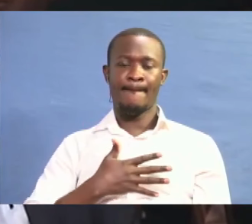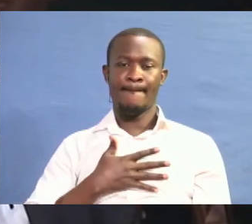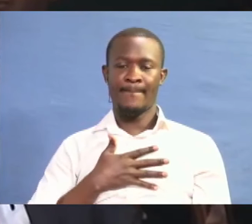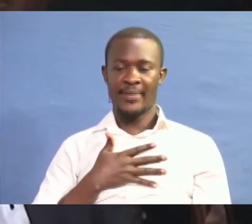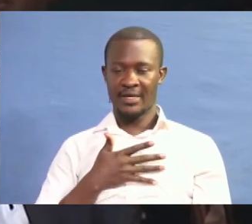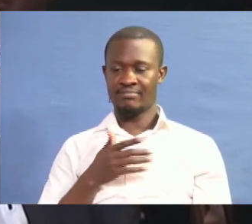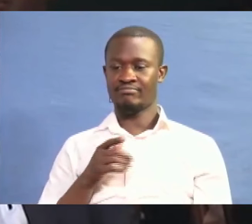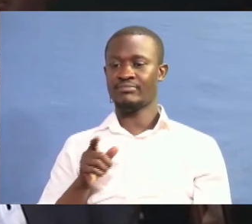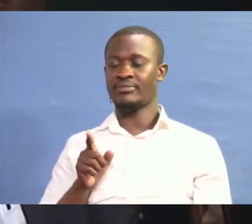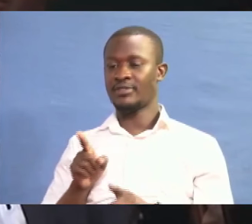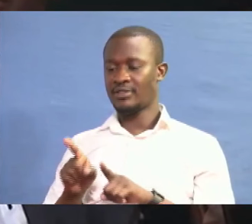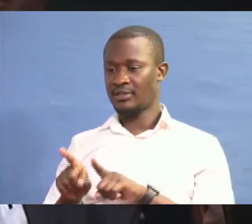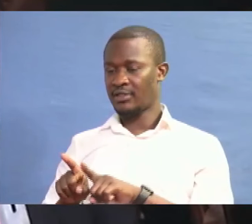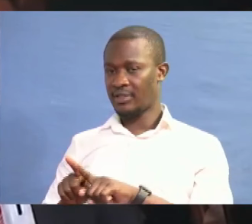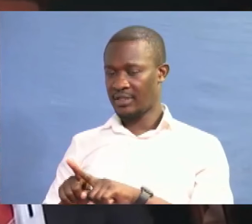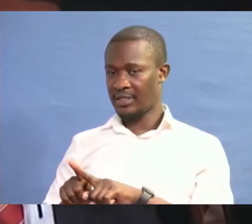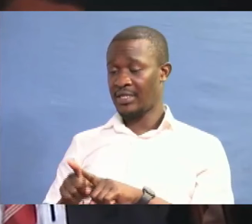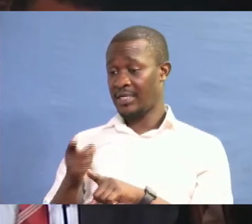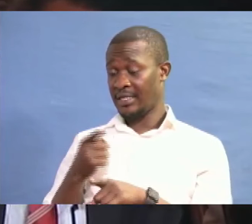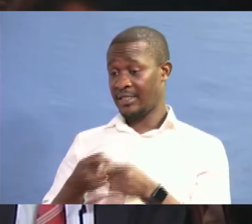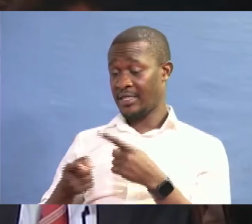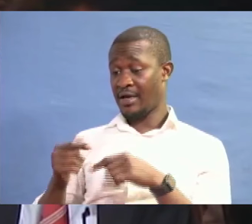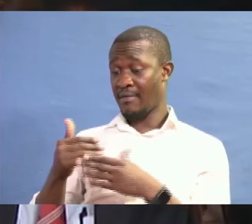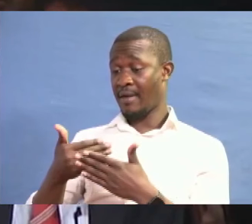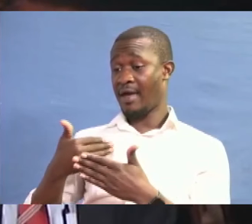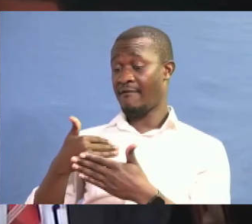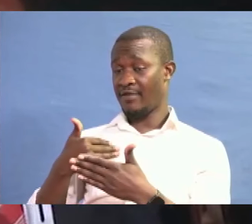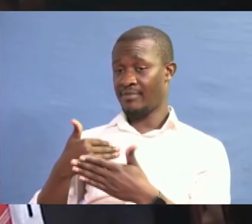sister. She comes after me.